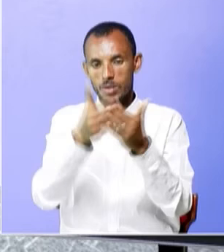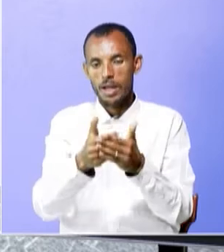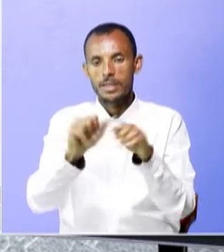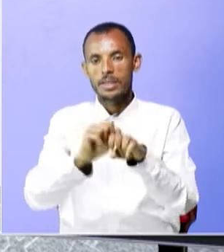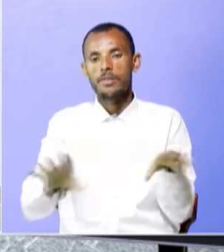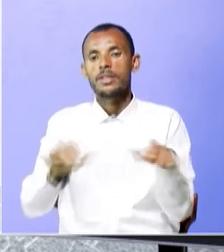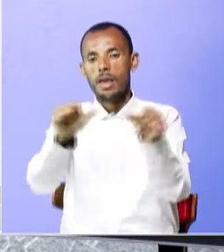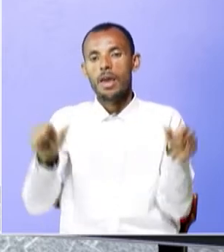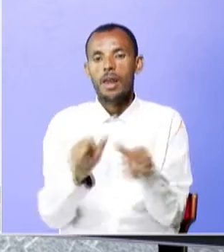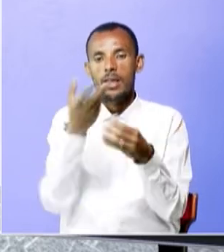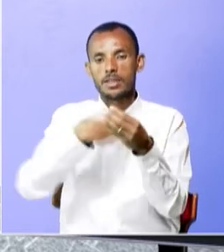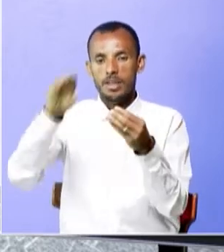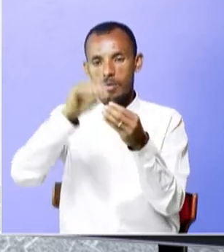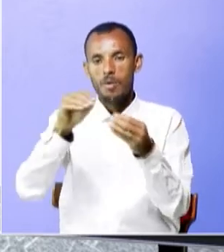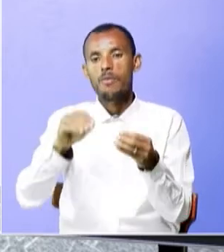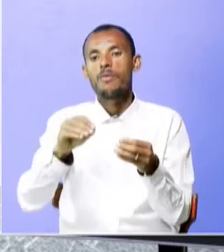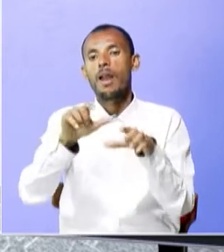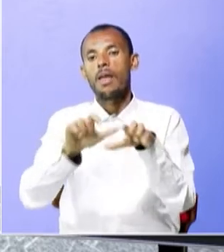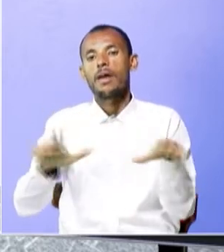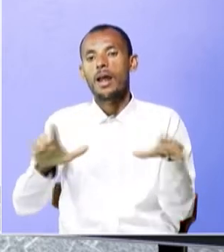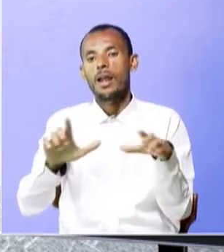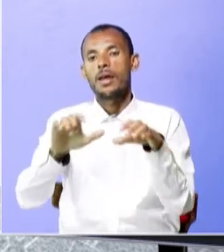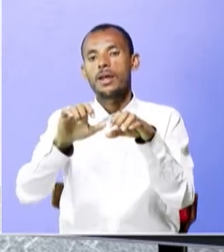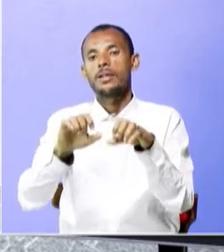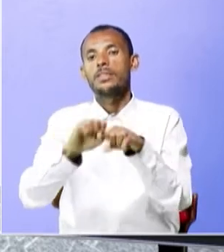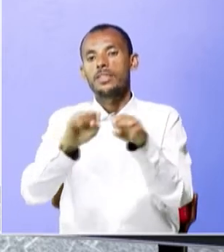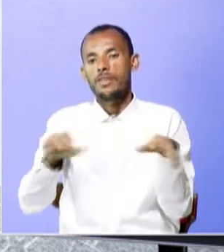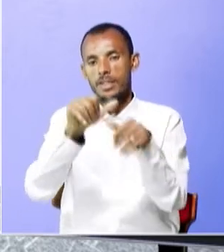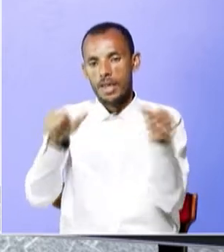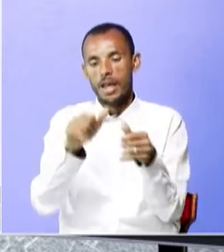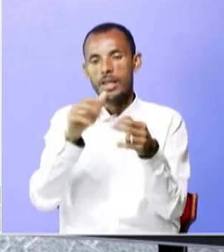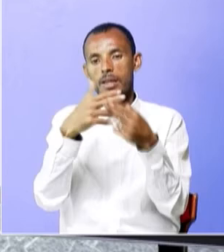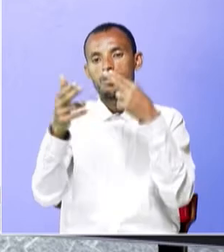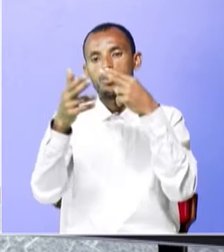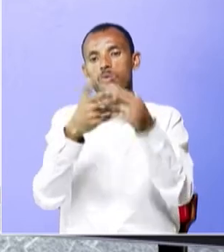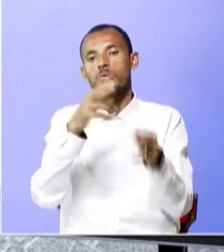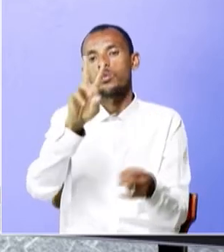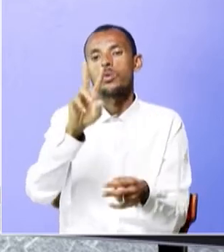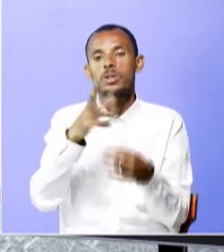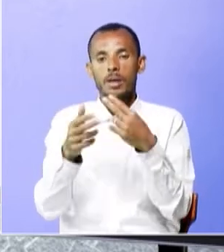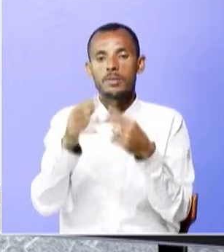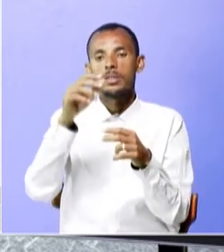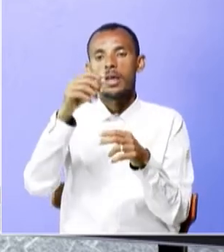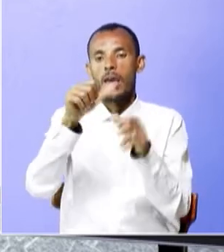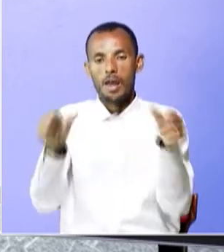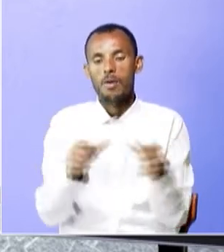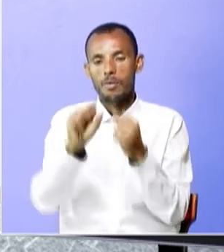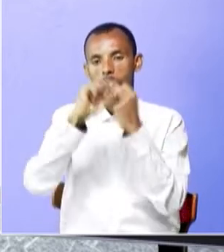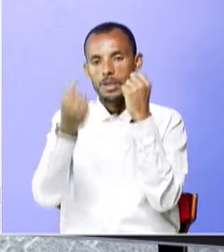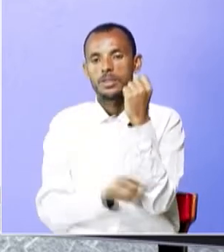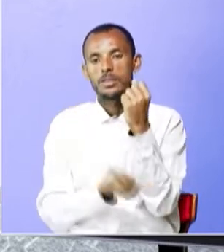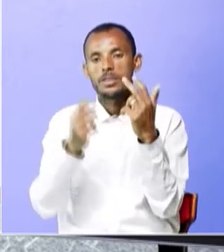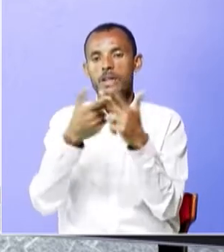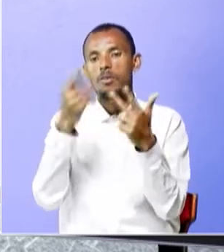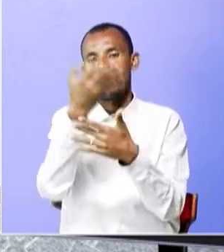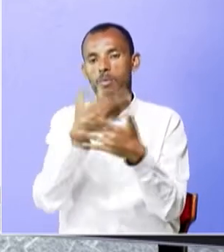as the sum of the lateral surface area plus 2 times area of the base. Okay, the third formula that